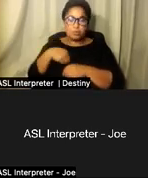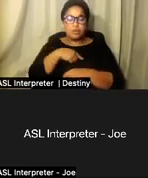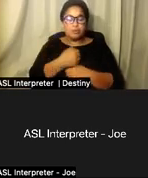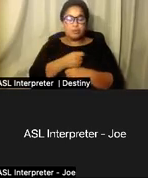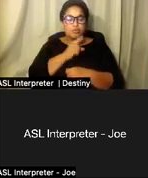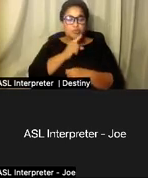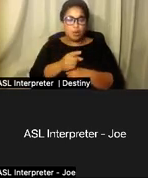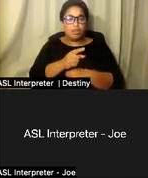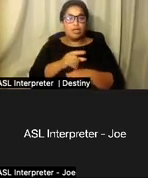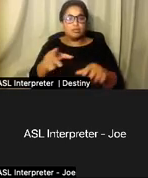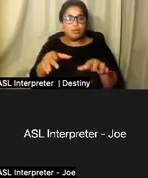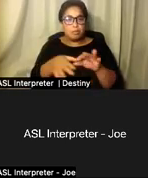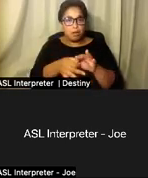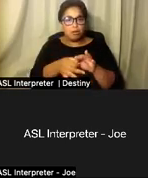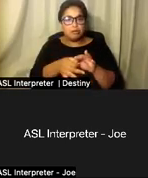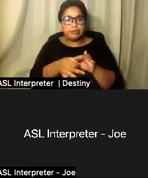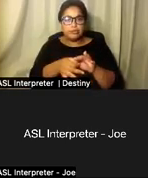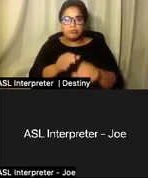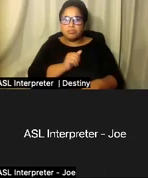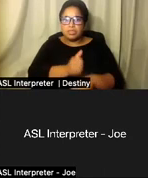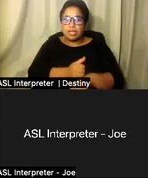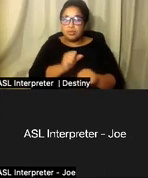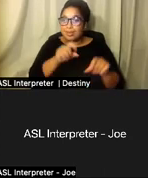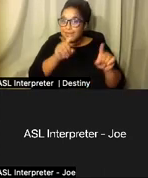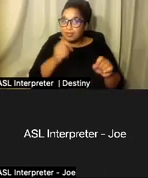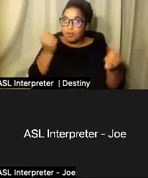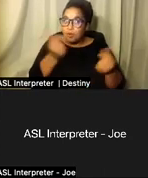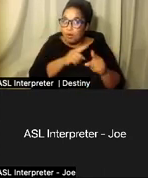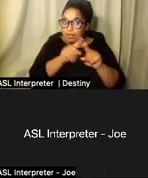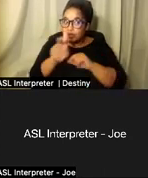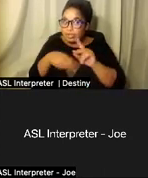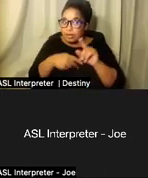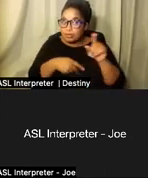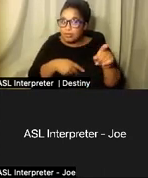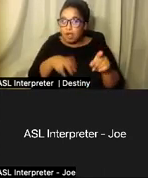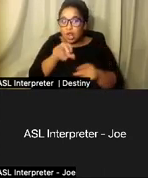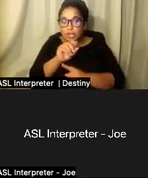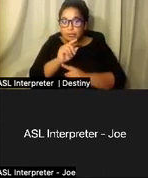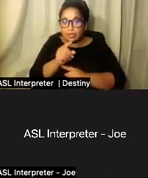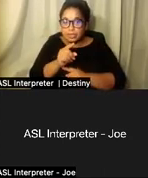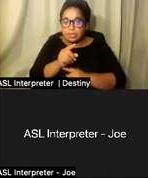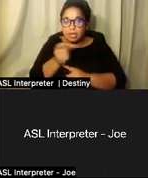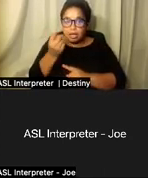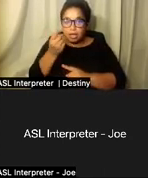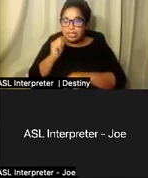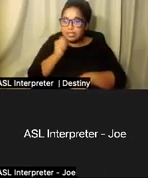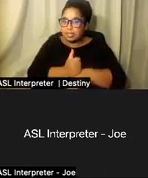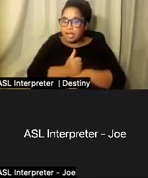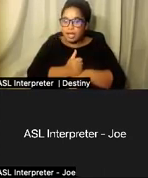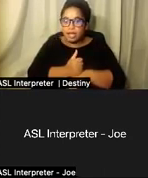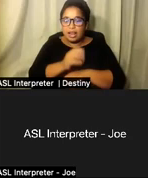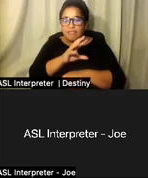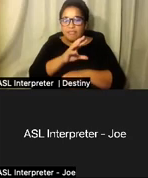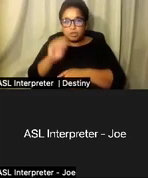bond is set, and there's a way to test this. For all these adhesives, at 30 minutes, the bond is set at